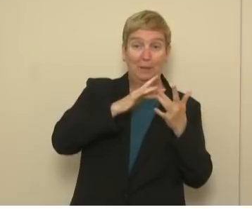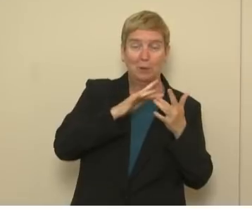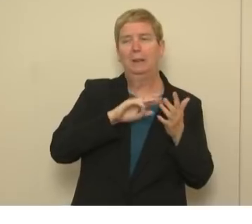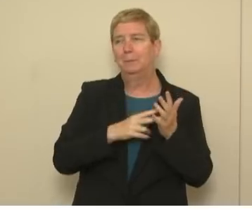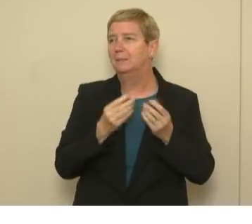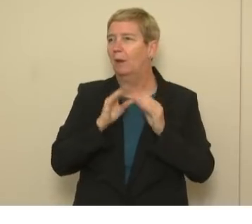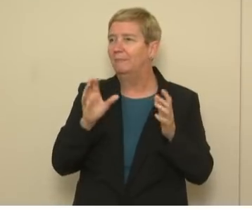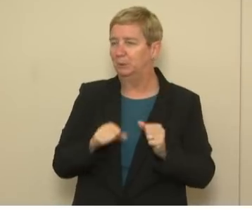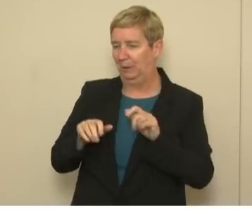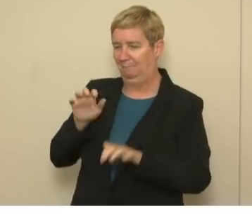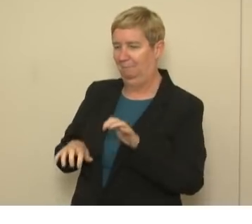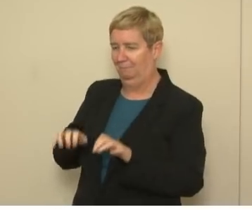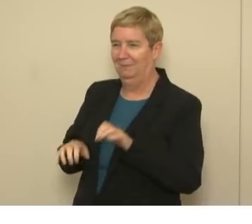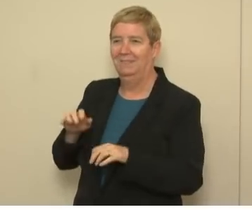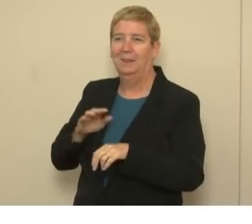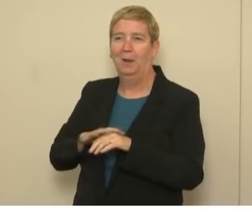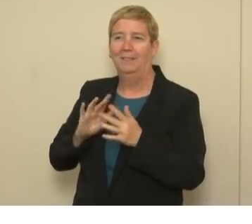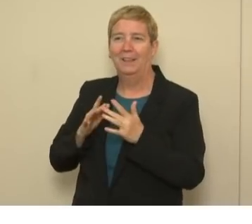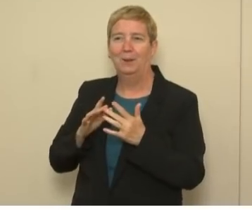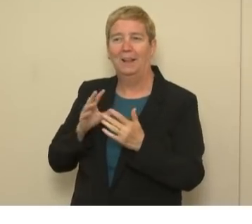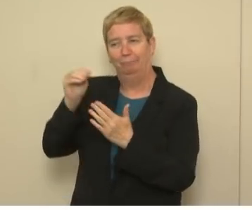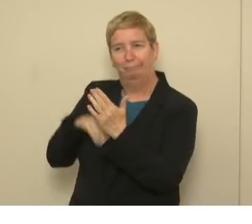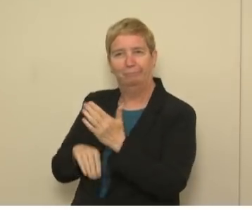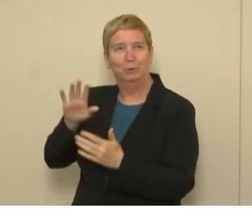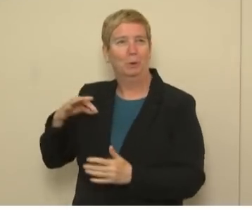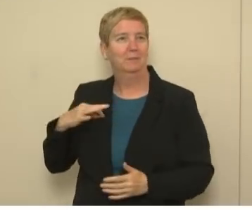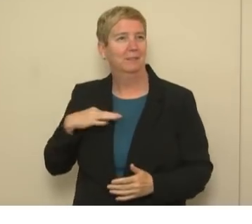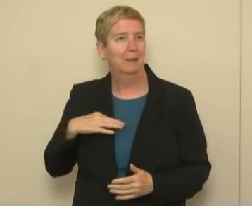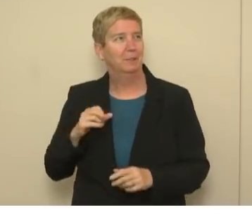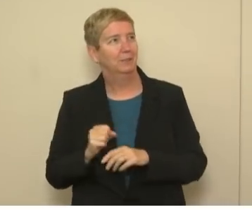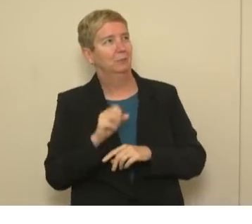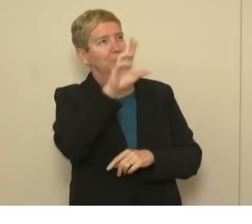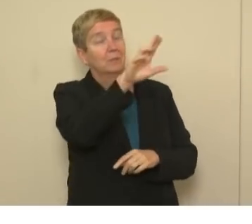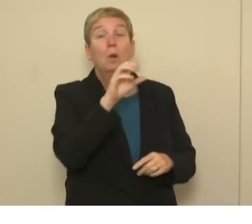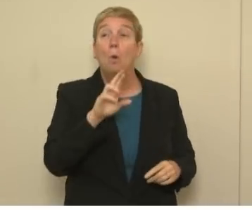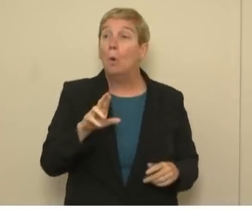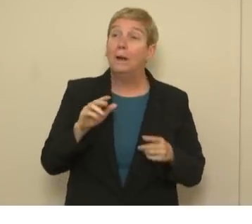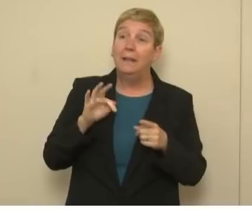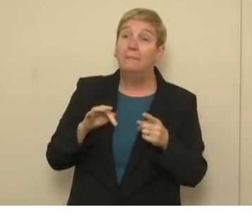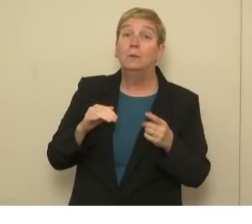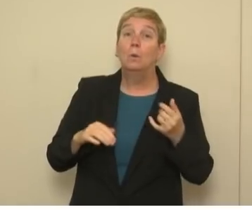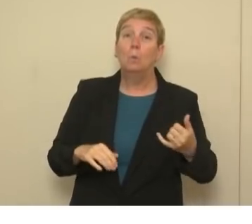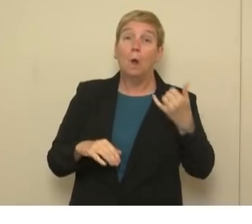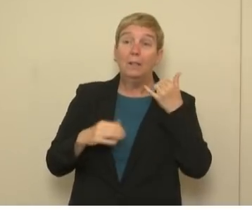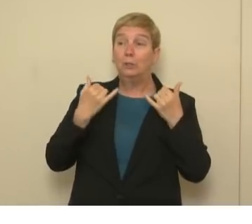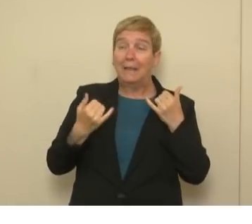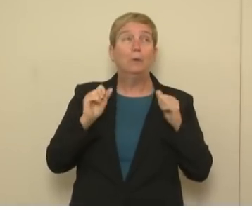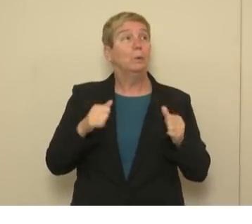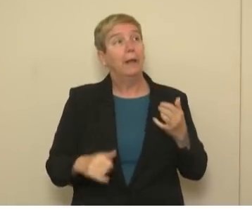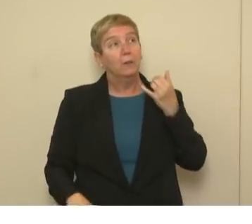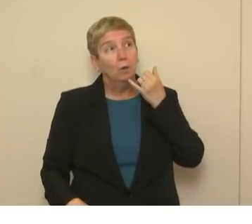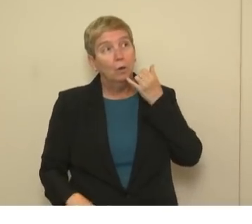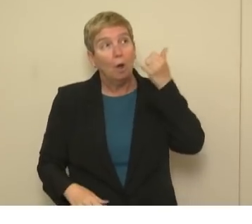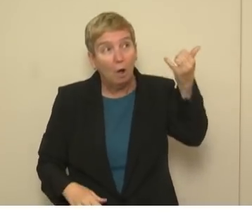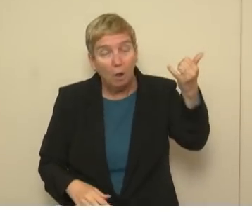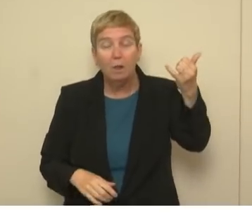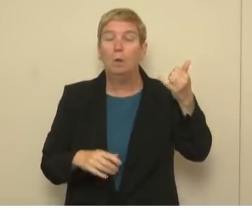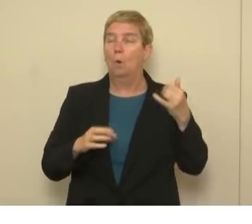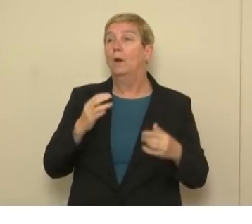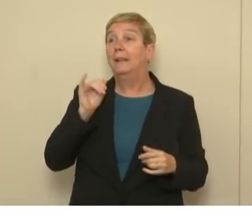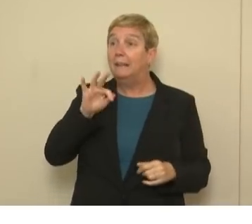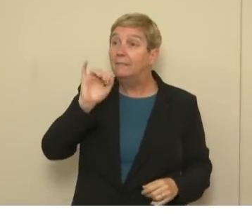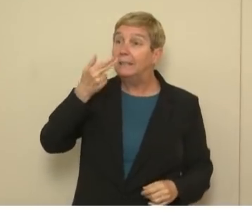at 2020census.gov, and go on. You can call in English and Spanish, and if you're hearing impaired. And it's so important, I think,